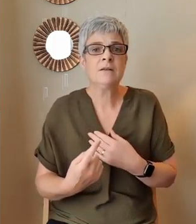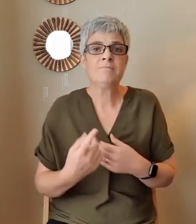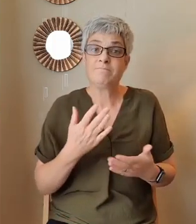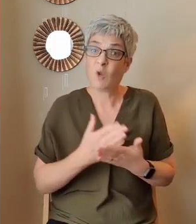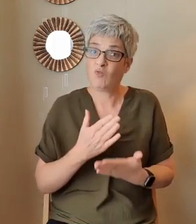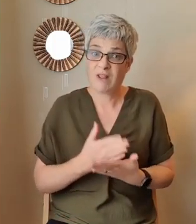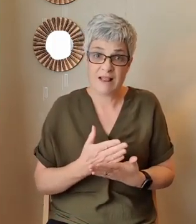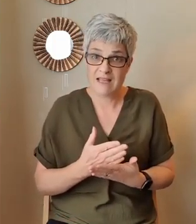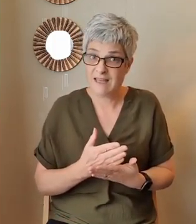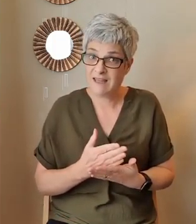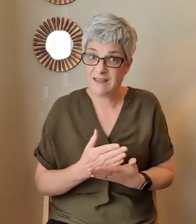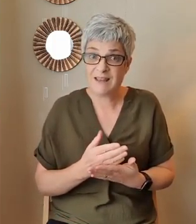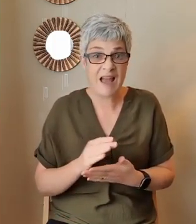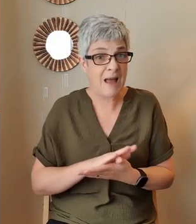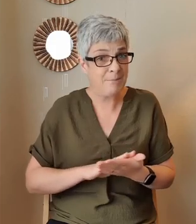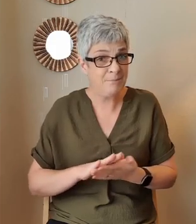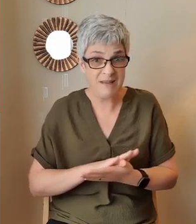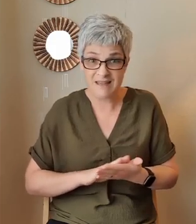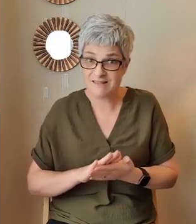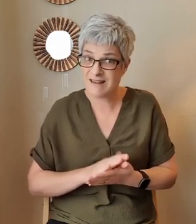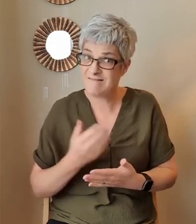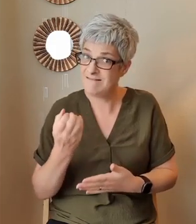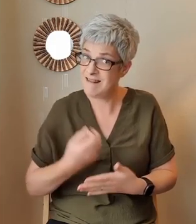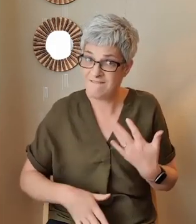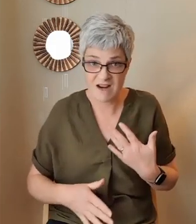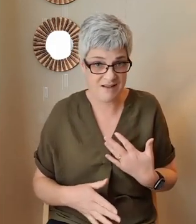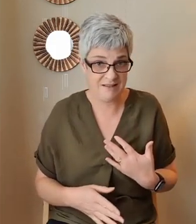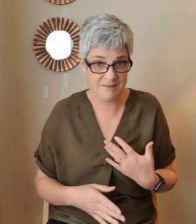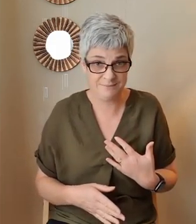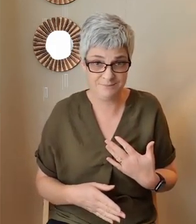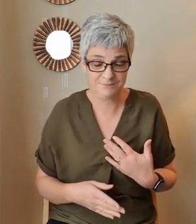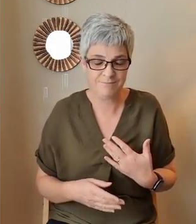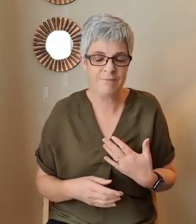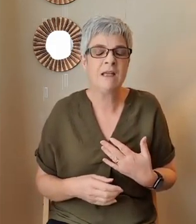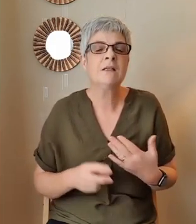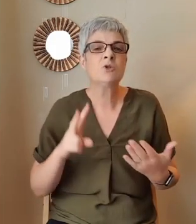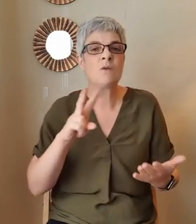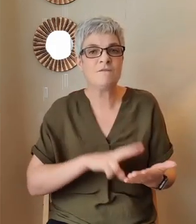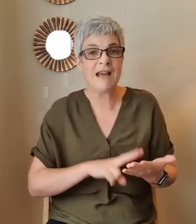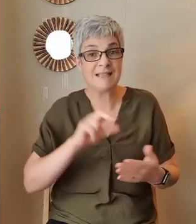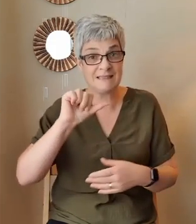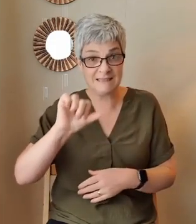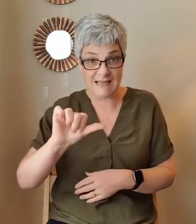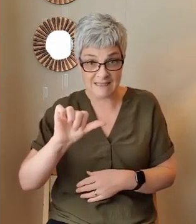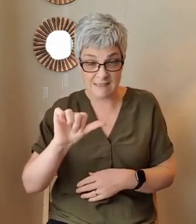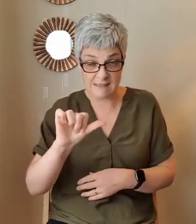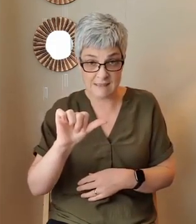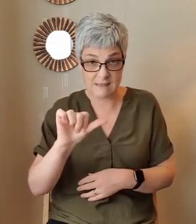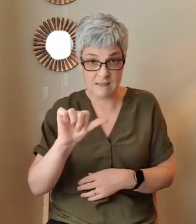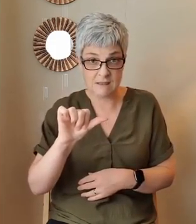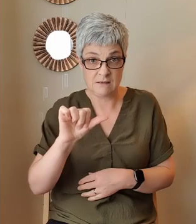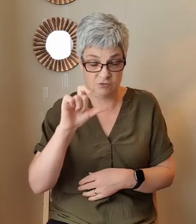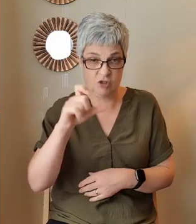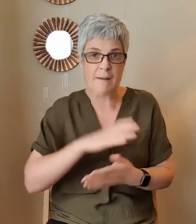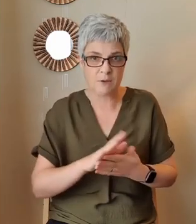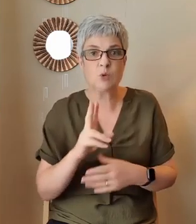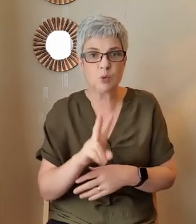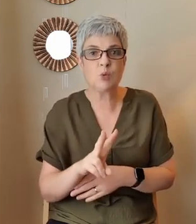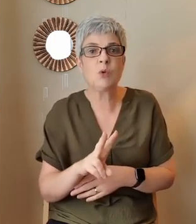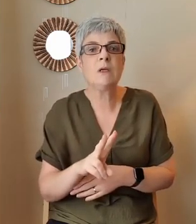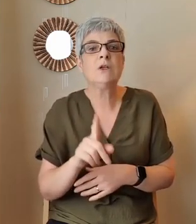And by not really, I mean not at all. And so in verse 6 of the chapter